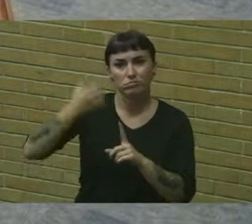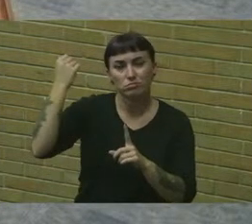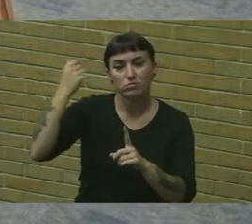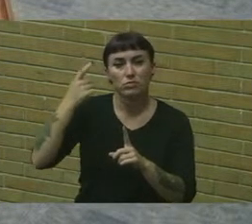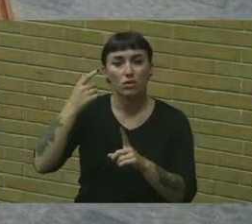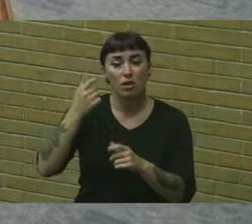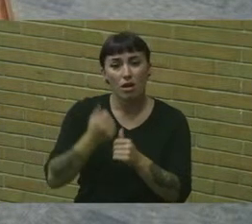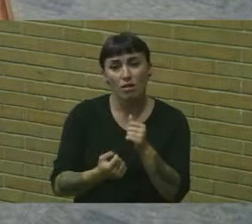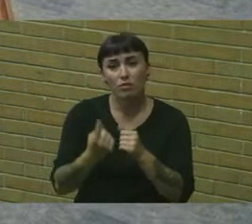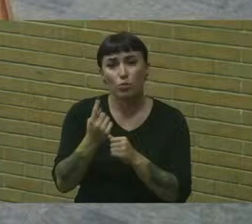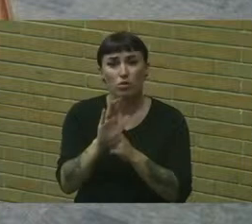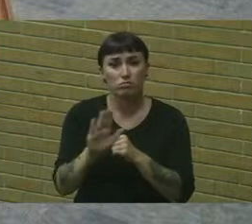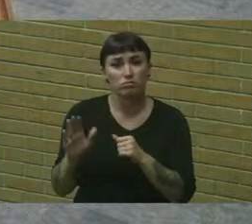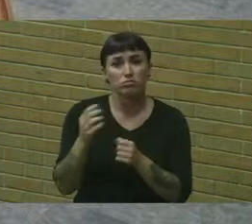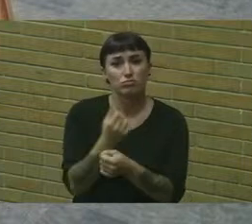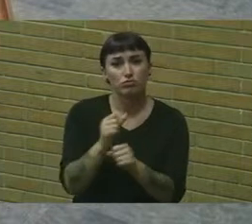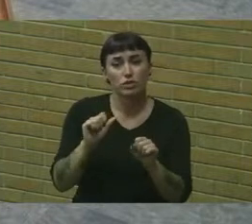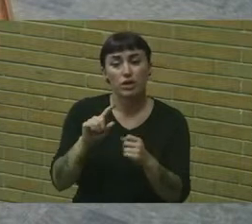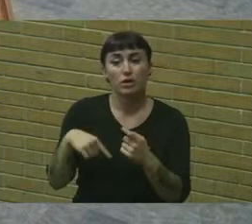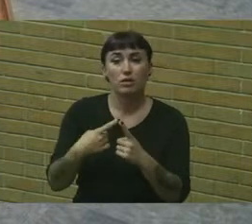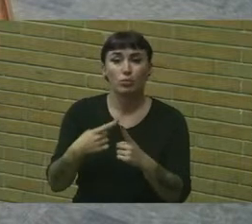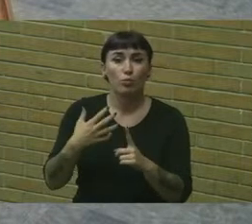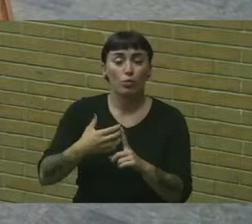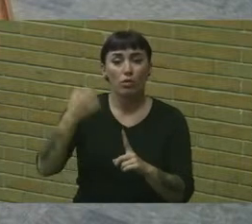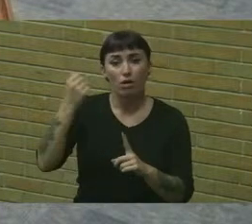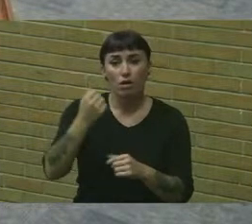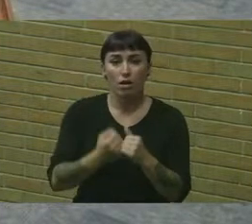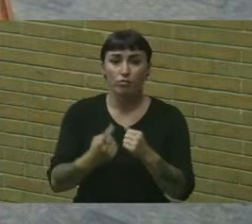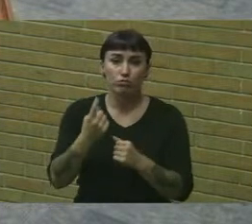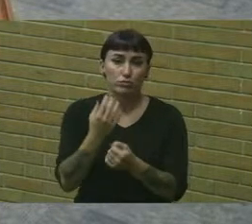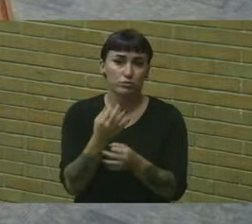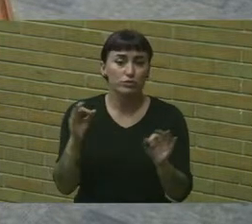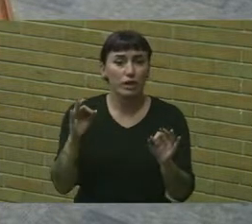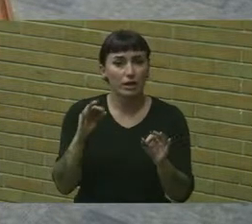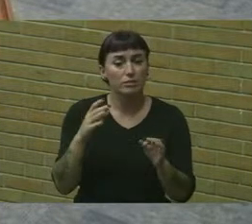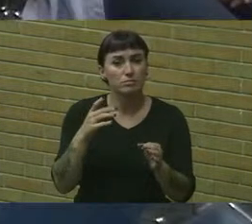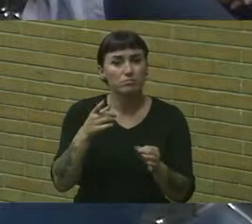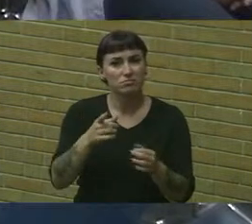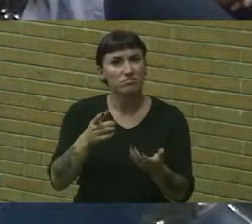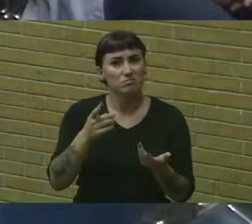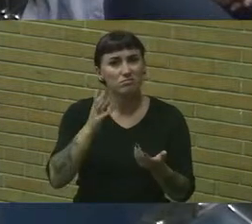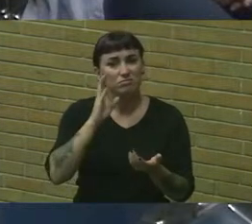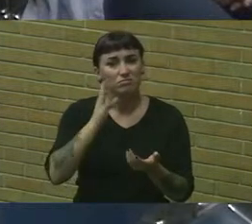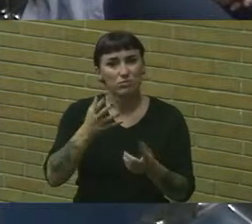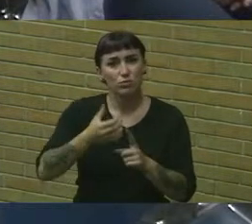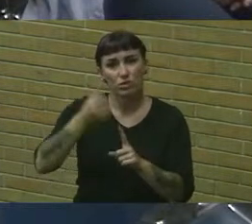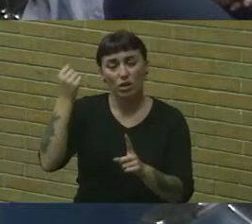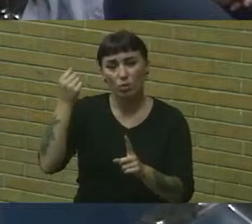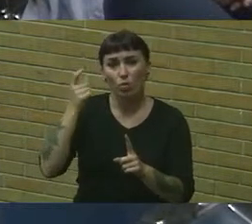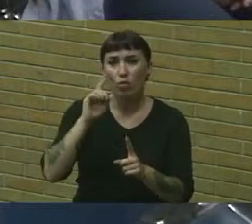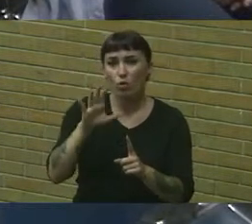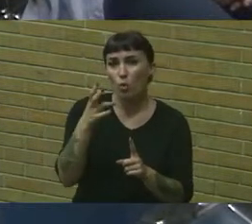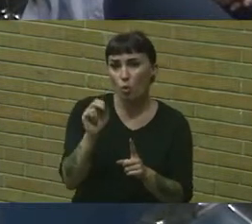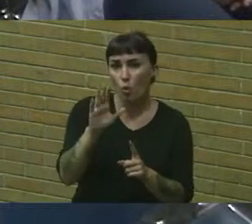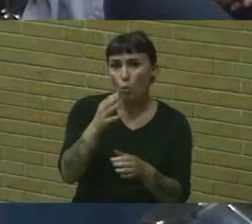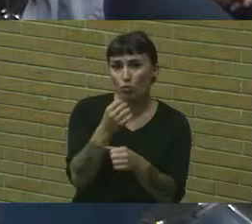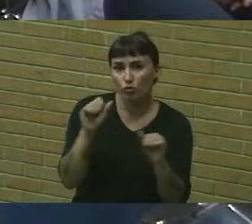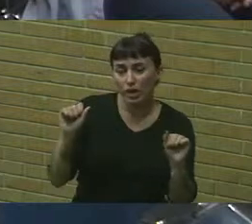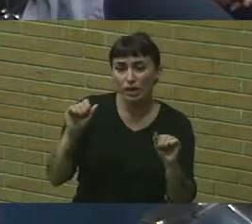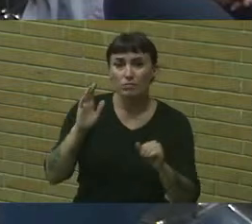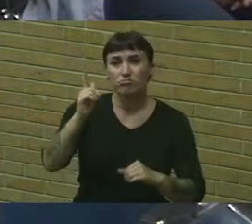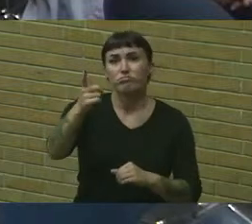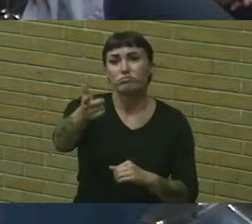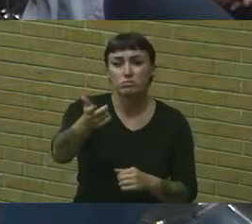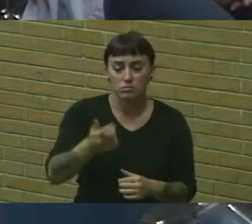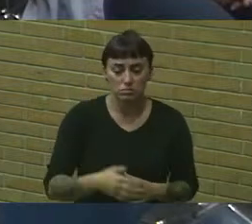away everybody's freedom. When you take away everybody's freedom, you will end up taking away your own freedoms down the